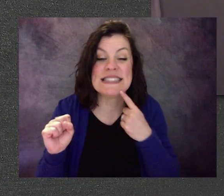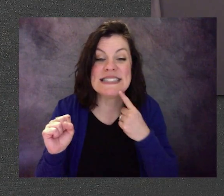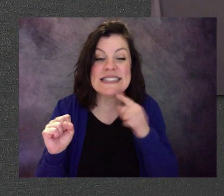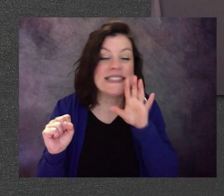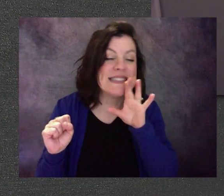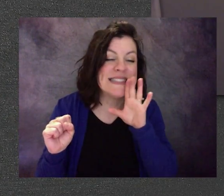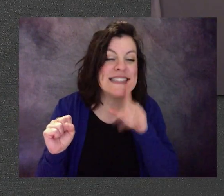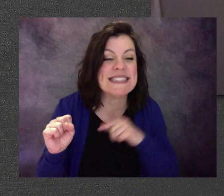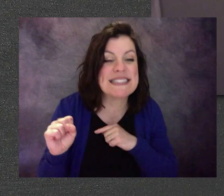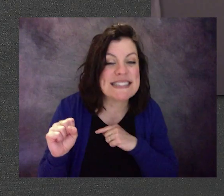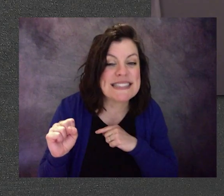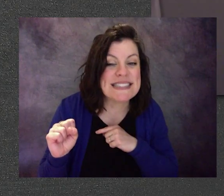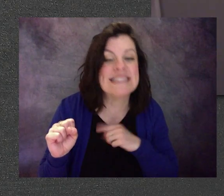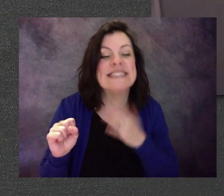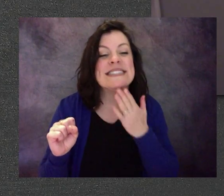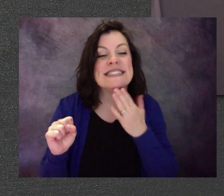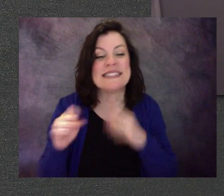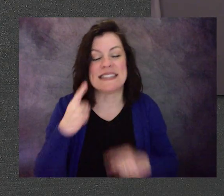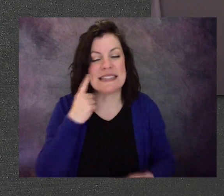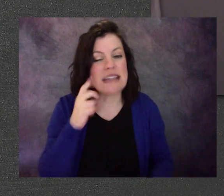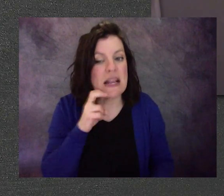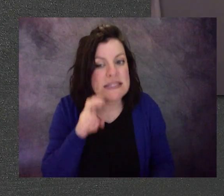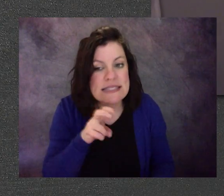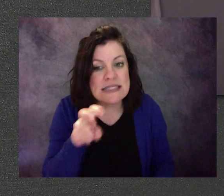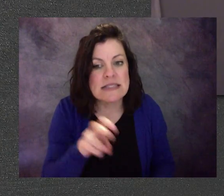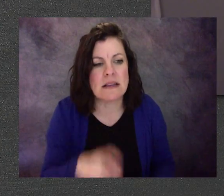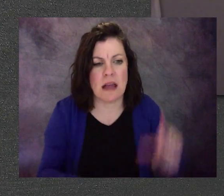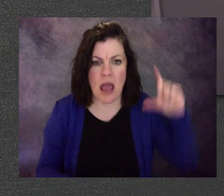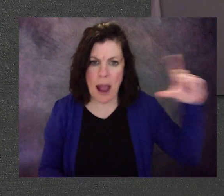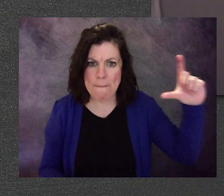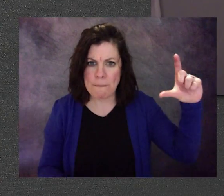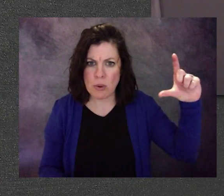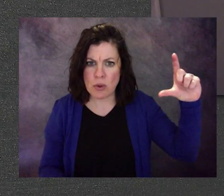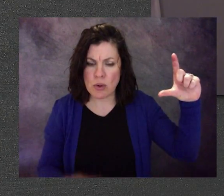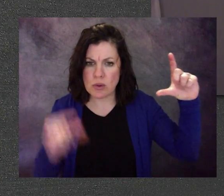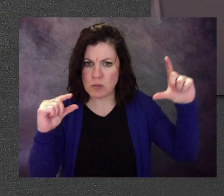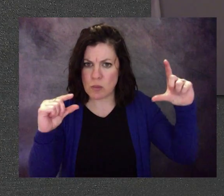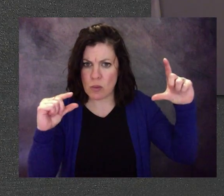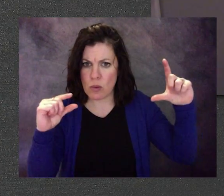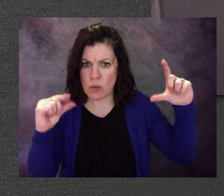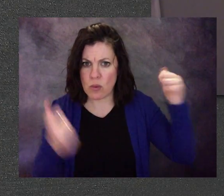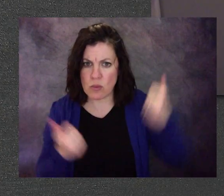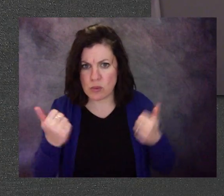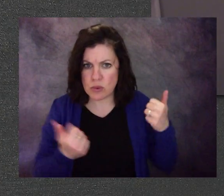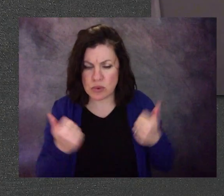like a snake. What do you think? Is this a capital S or a lowercase s?